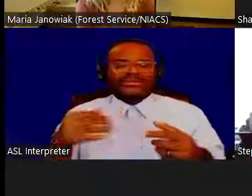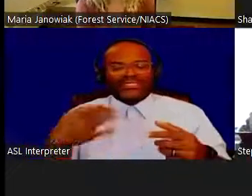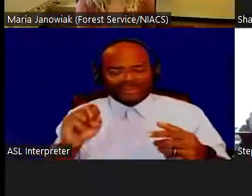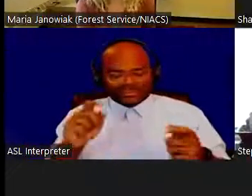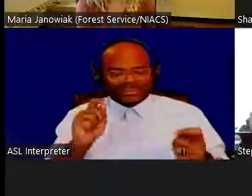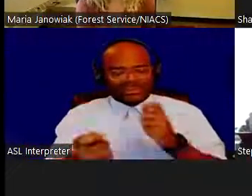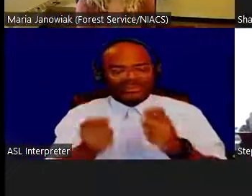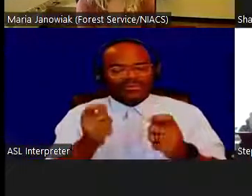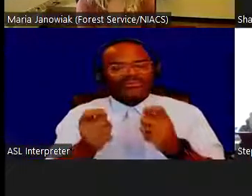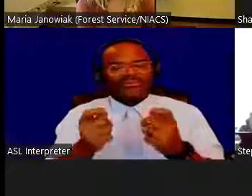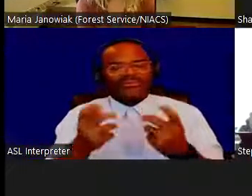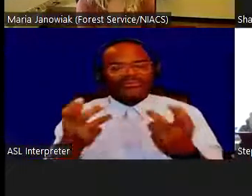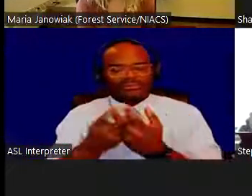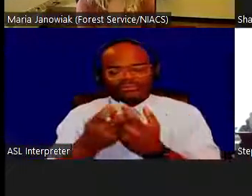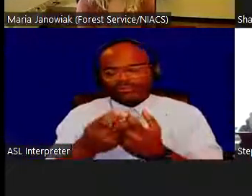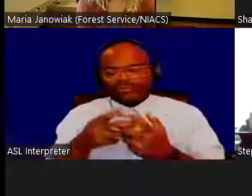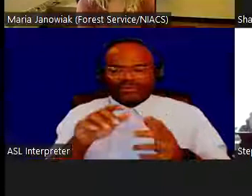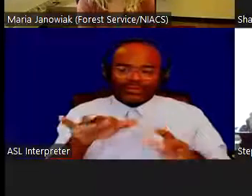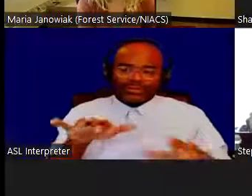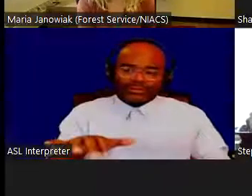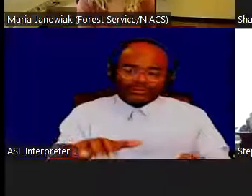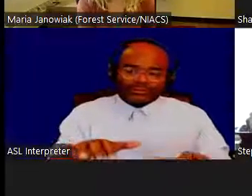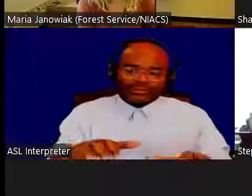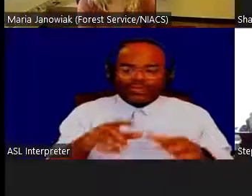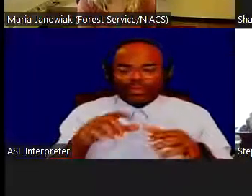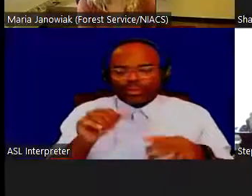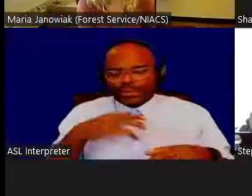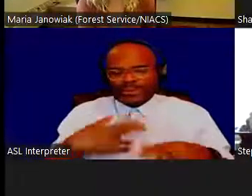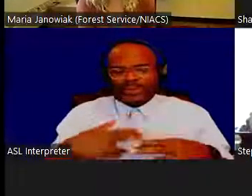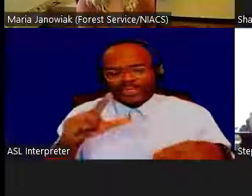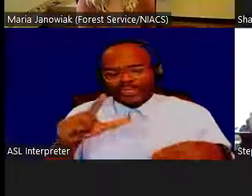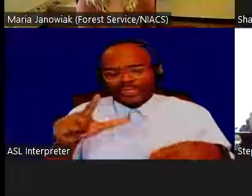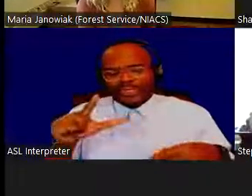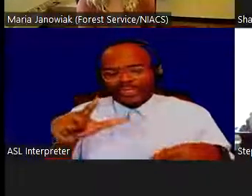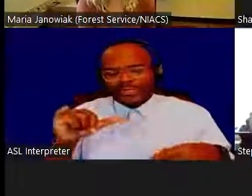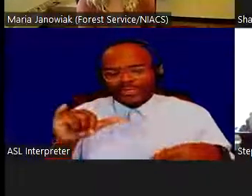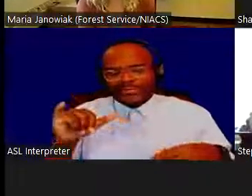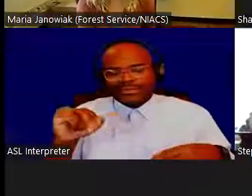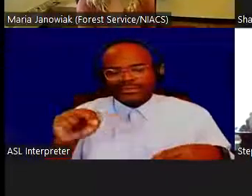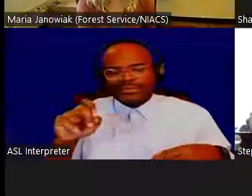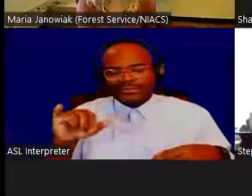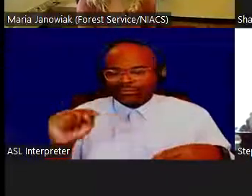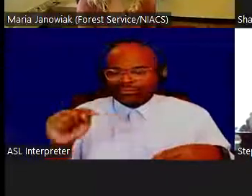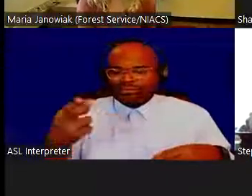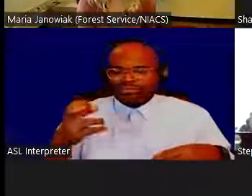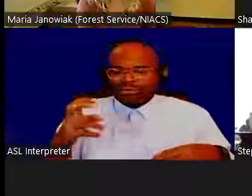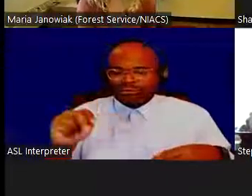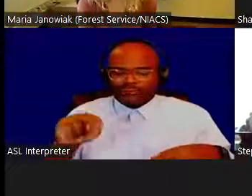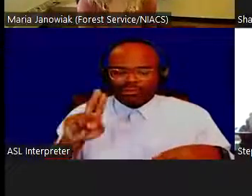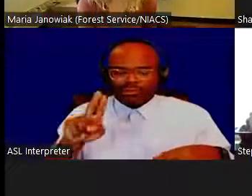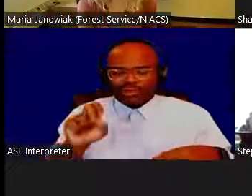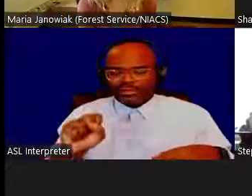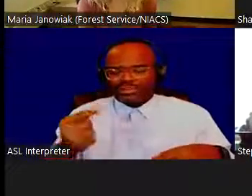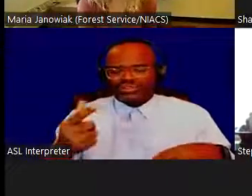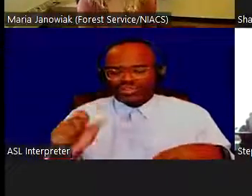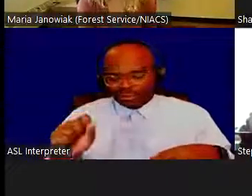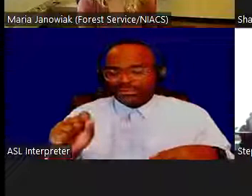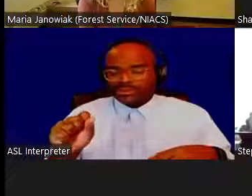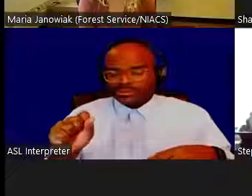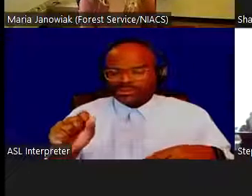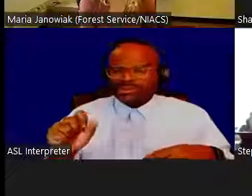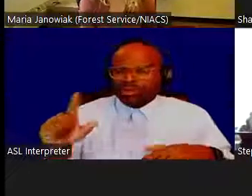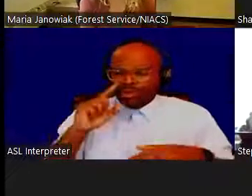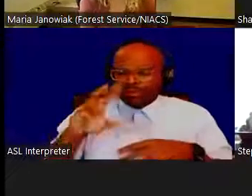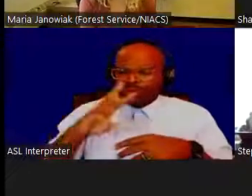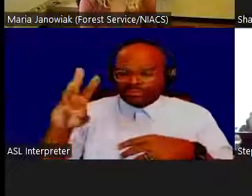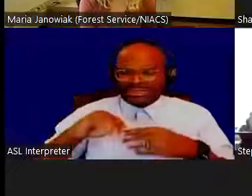climate adaptation actions by Lindsay Thurman from USGS and the Northwest CASC. You can see the entire lineup on the website.